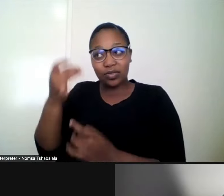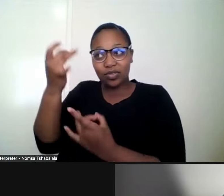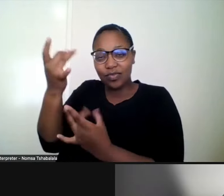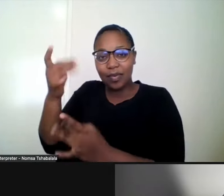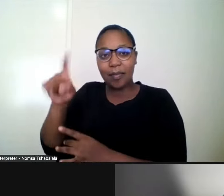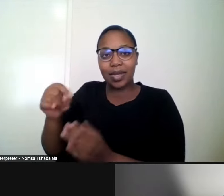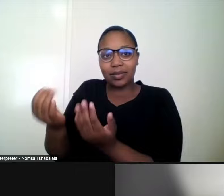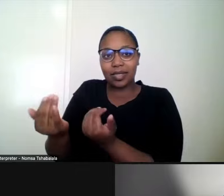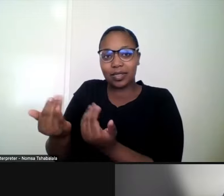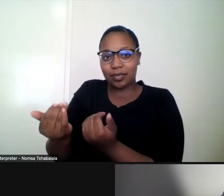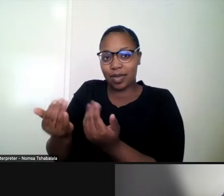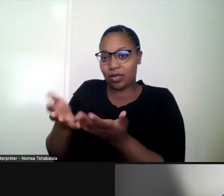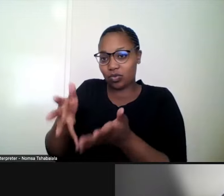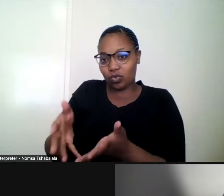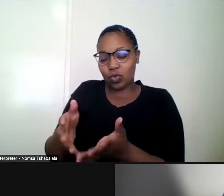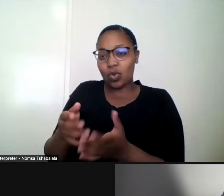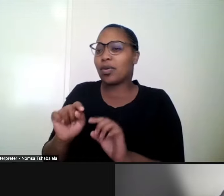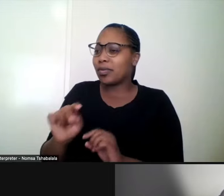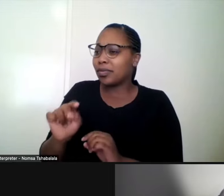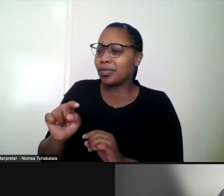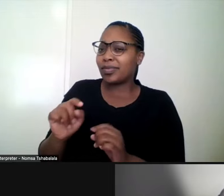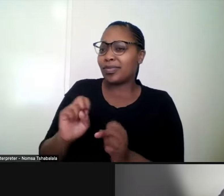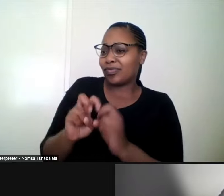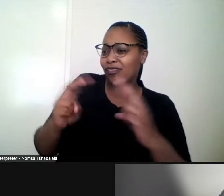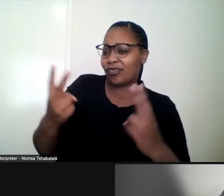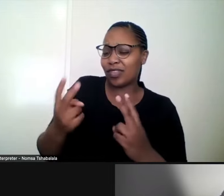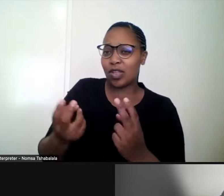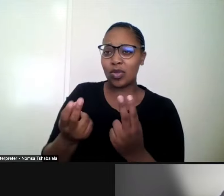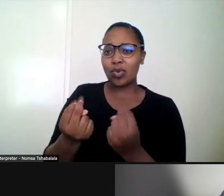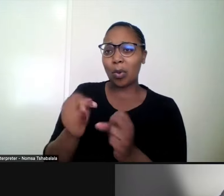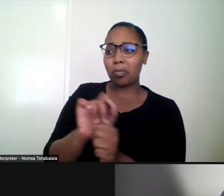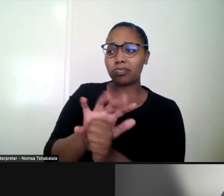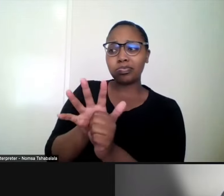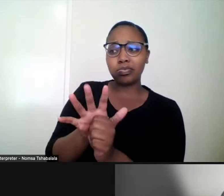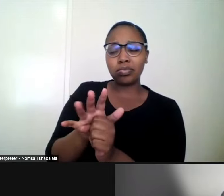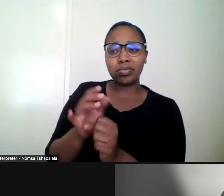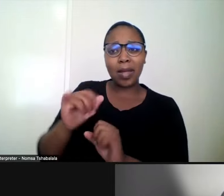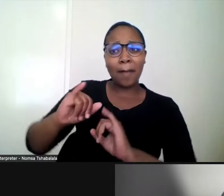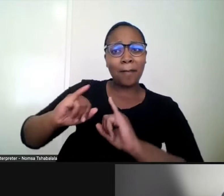understand how severe is this variant for South Africa.